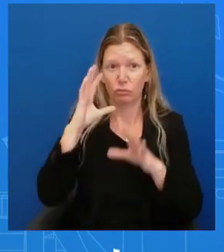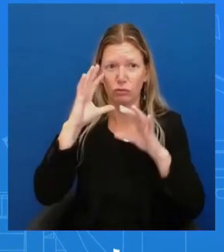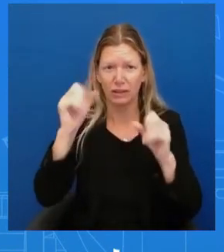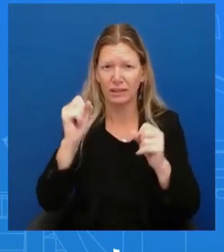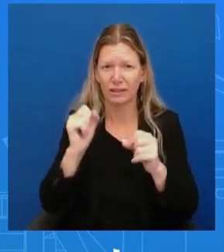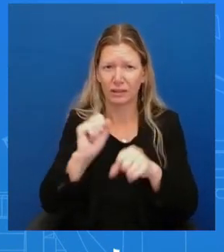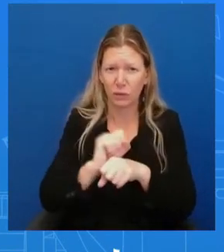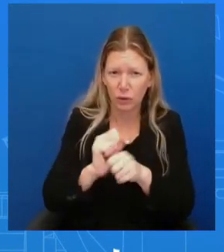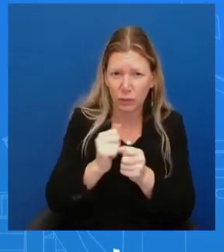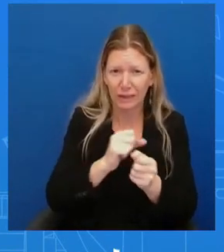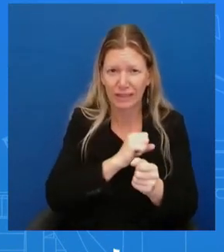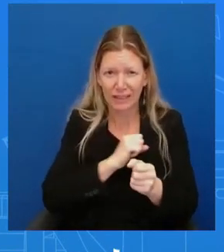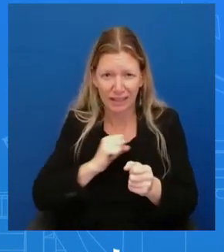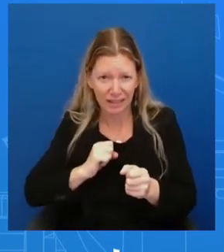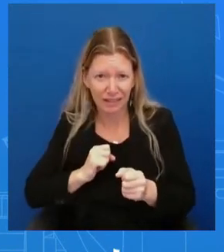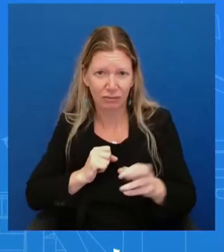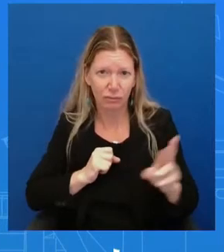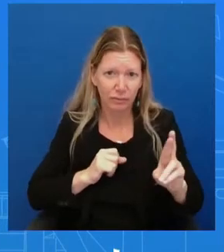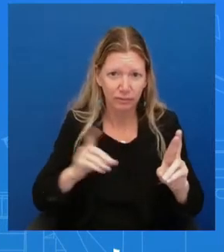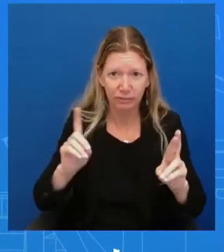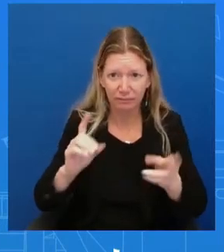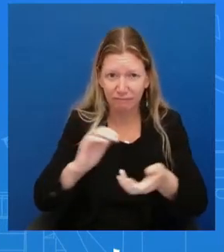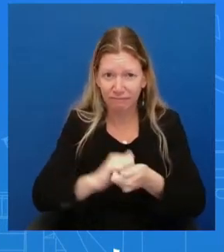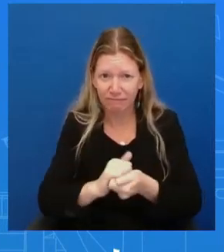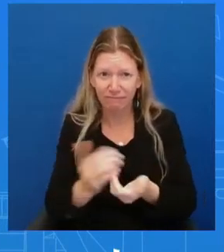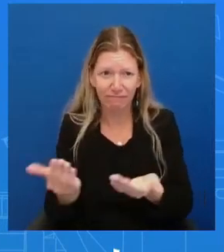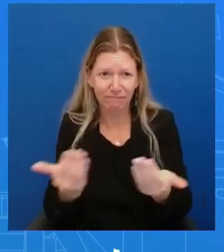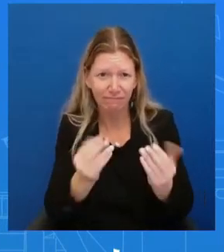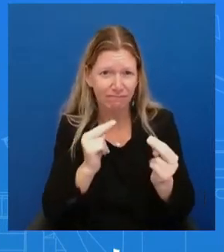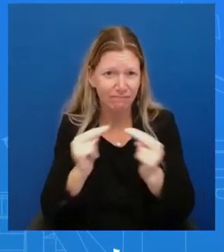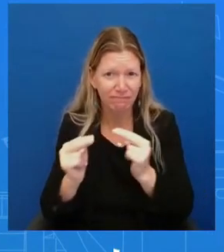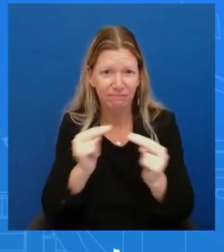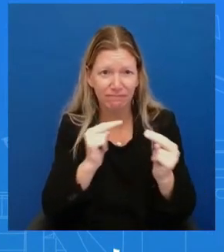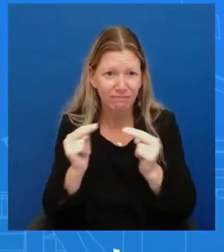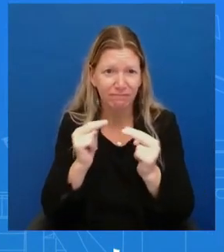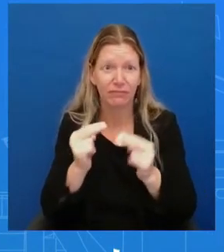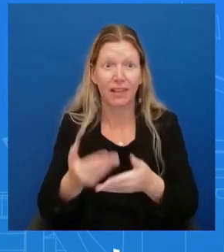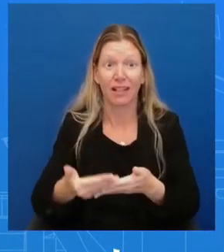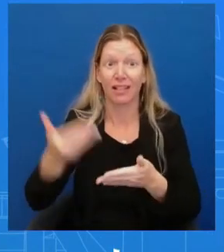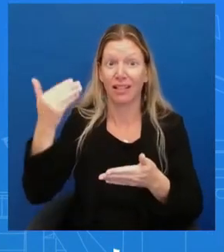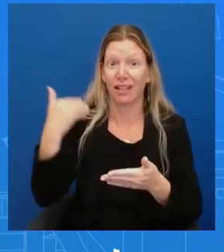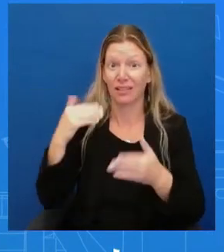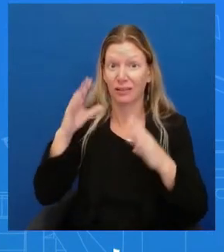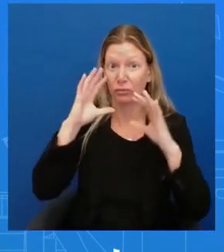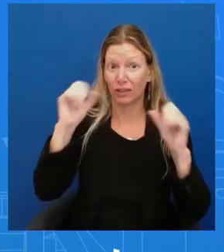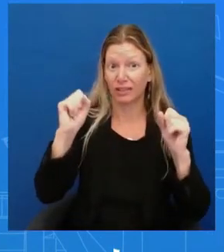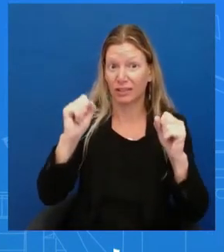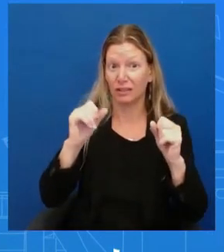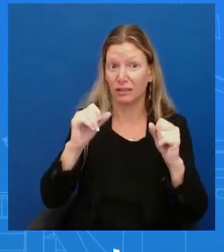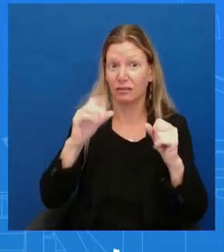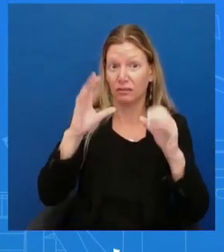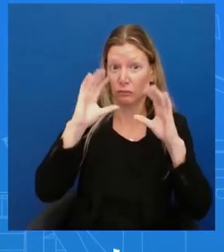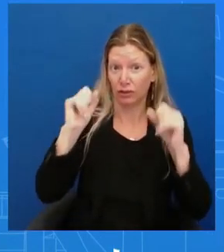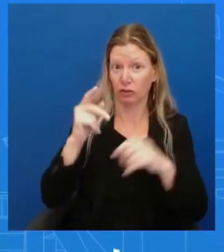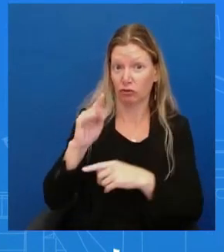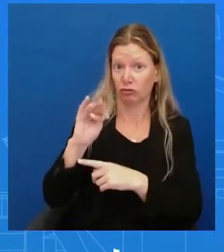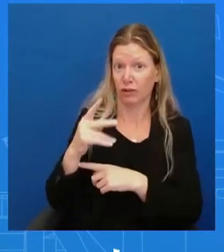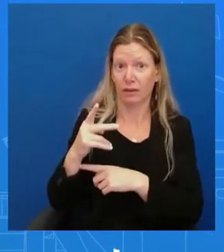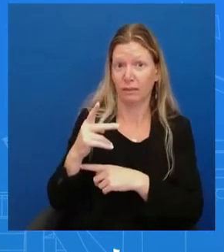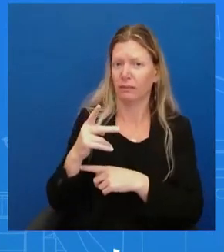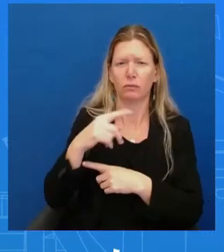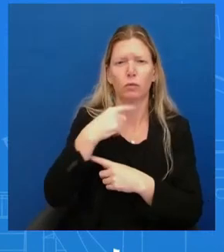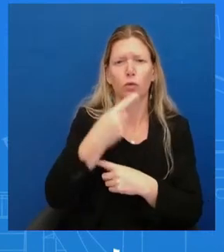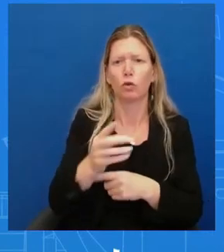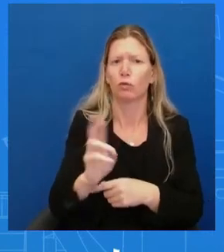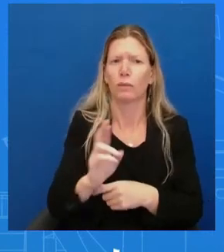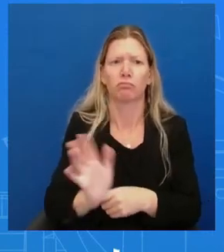president, President Trump, told Republicans in Congress not to move forward with this negotiation, this agreed plan,